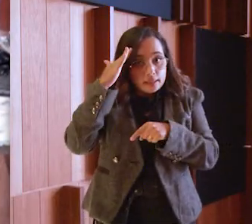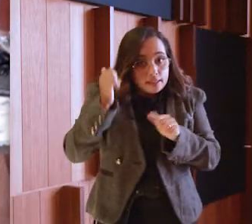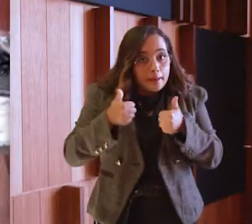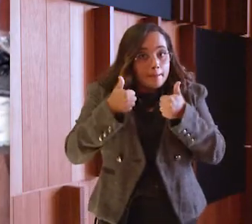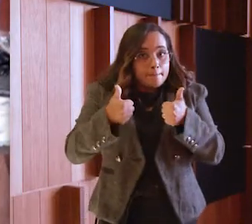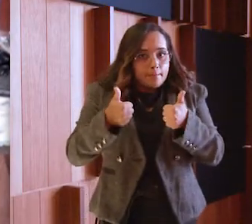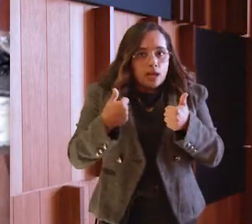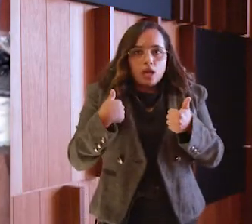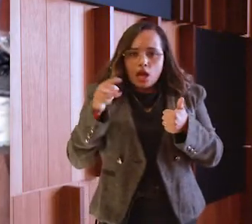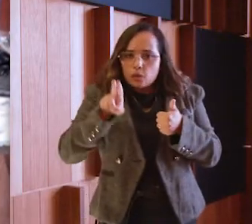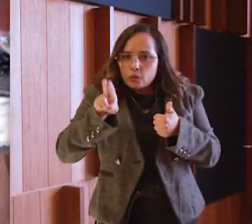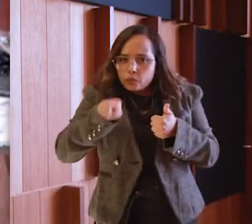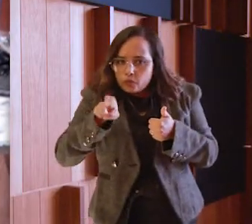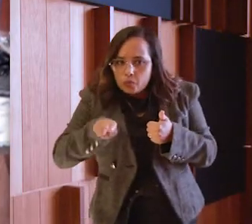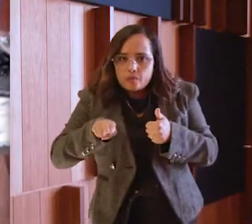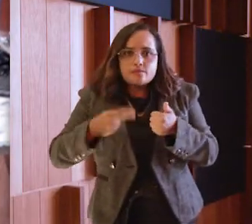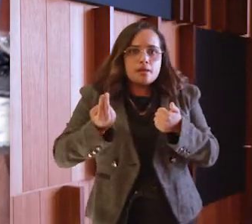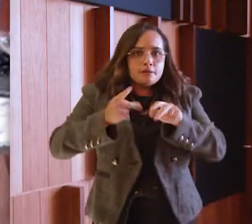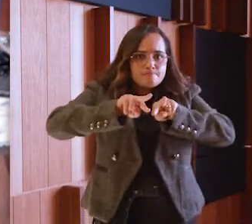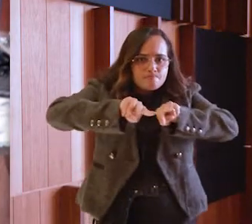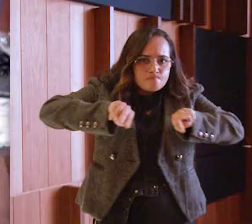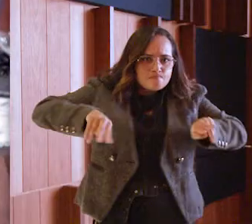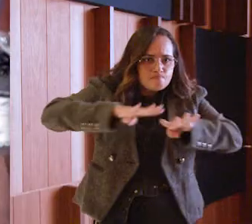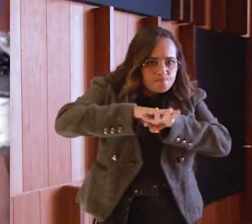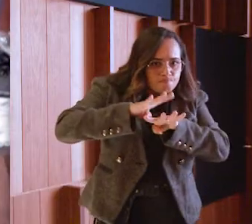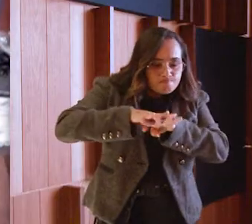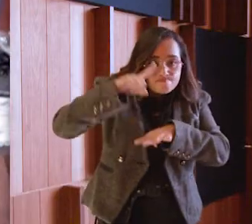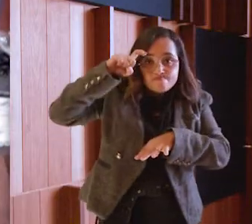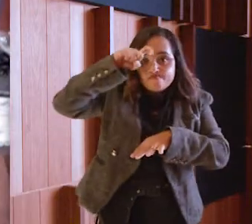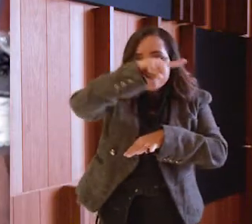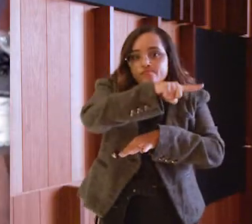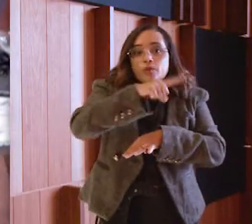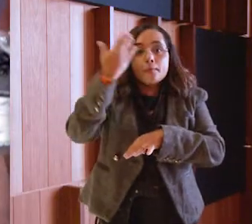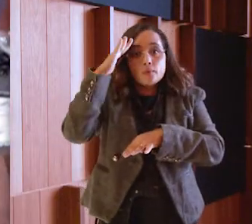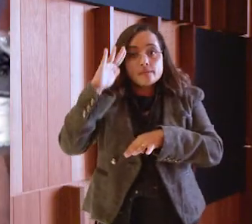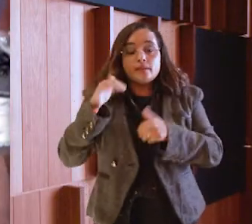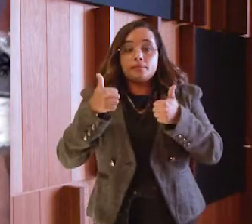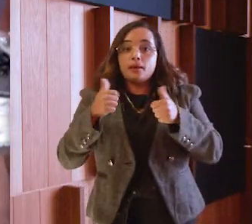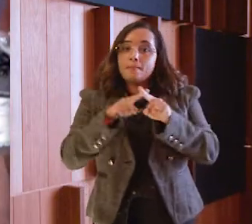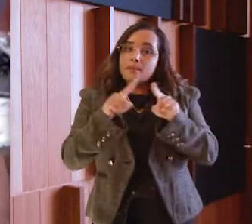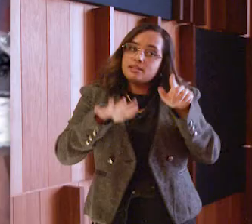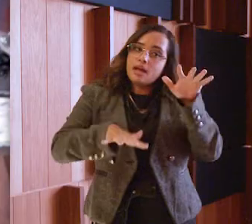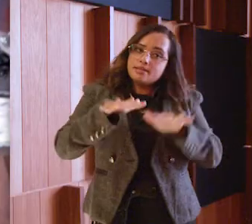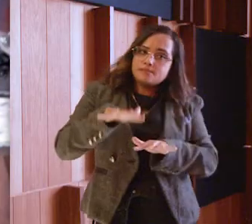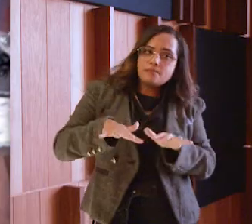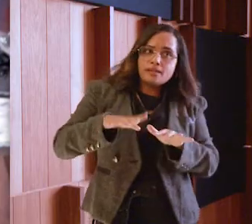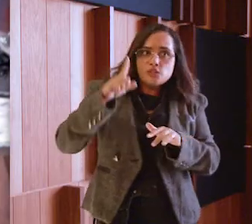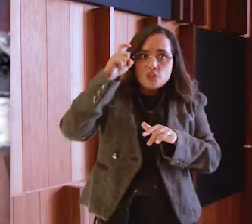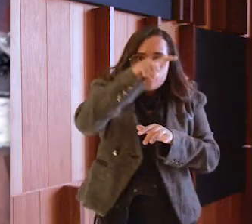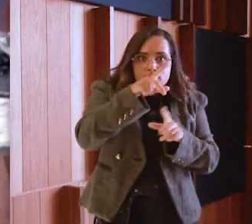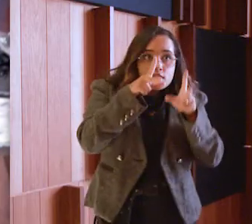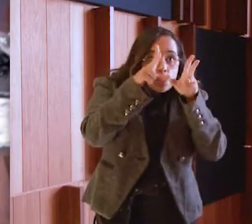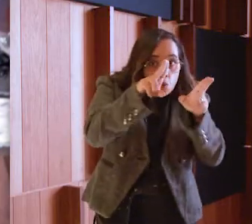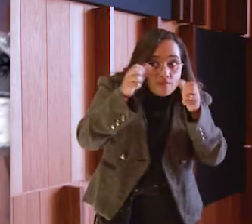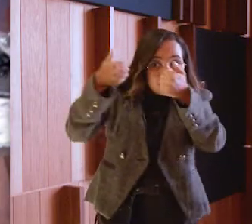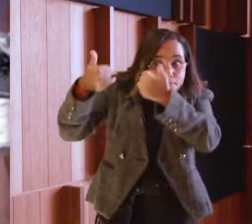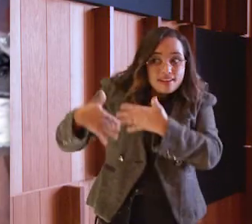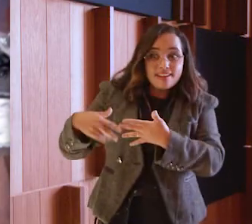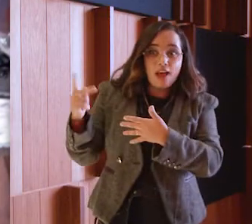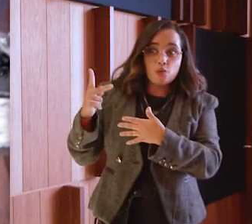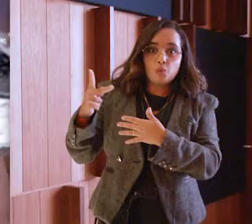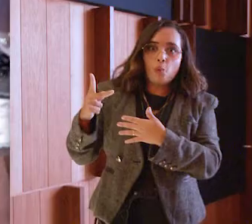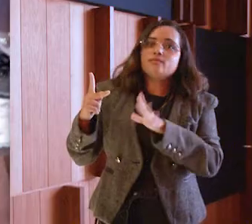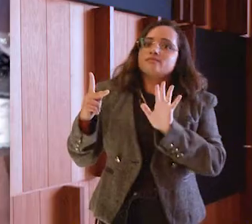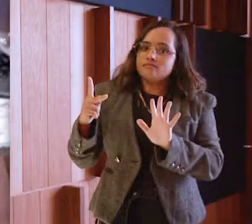actually probably nothing as complex as I've seen in Pillar 2. And so now there's no spreadsheet that can solve that for us, right? We need